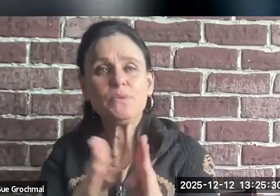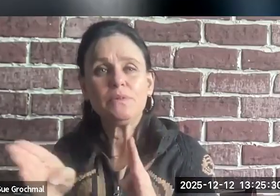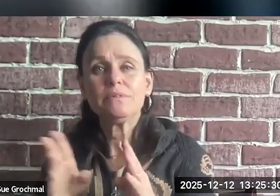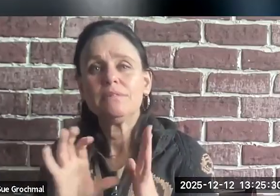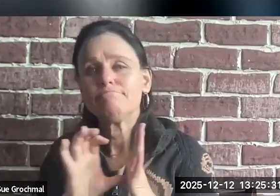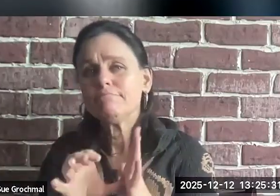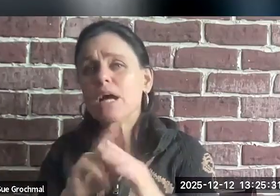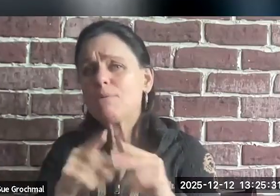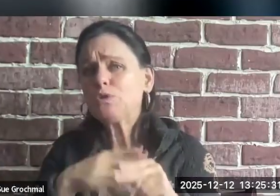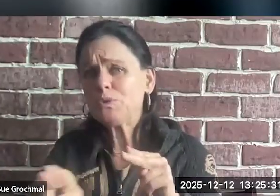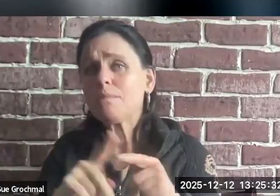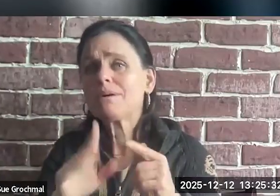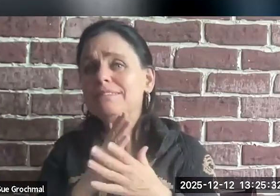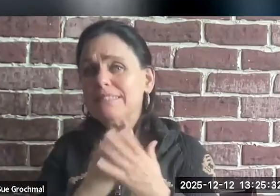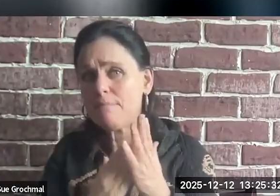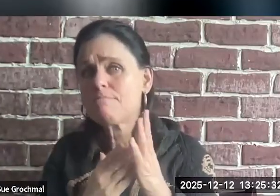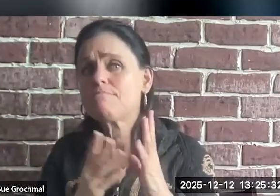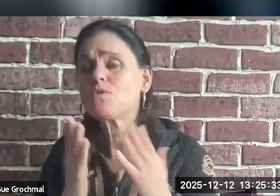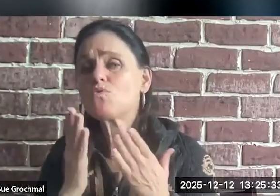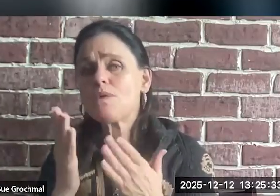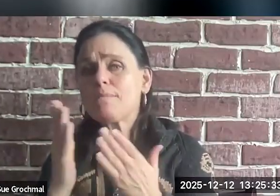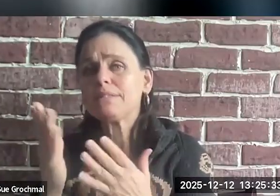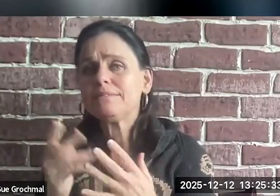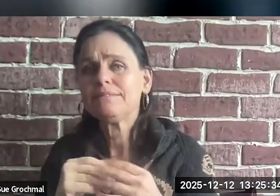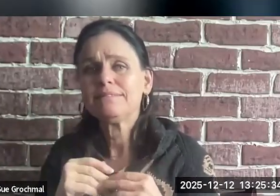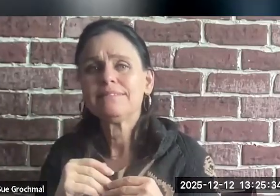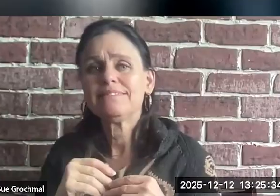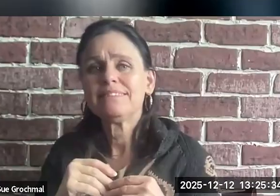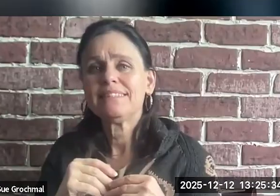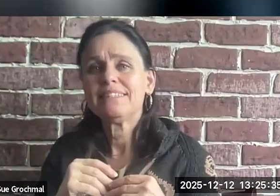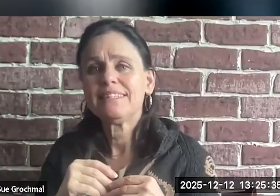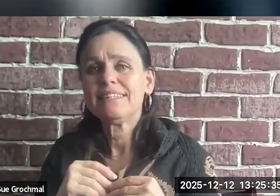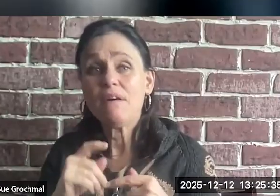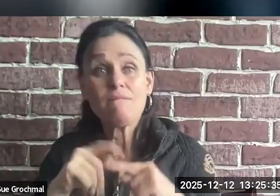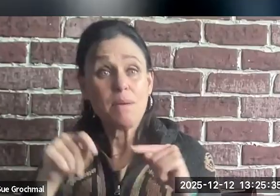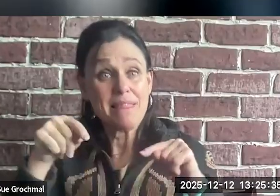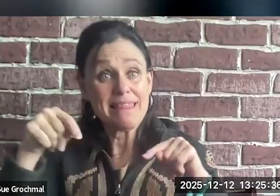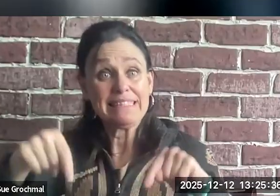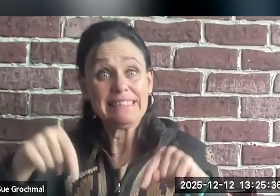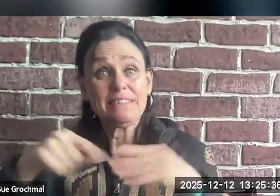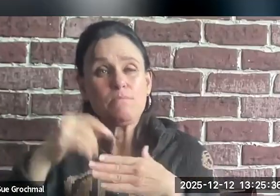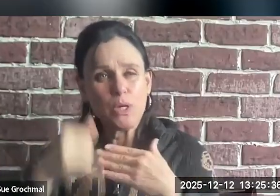I'll be short here, but there's some recommendations and some early musings that we have from this project and our